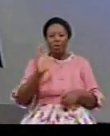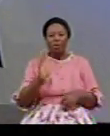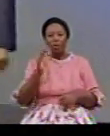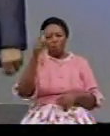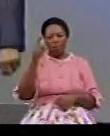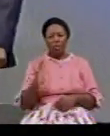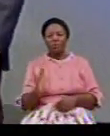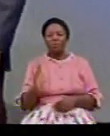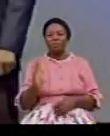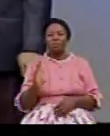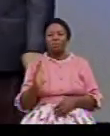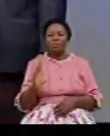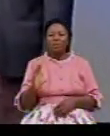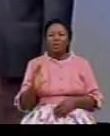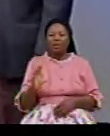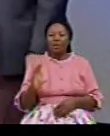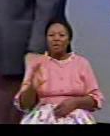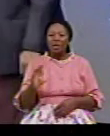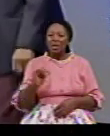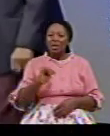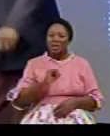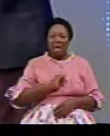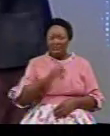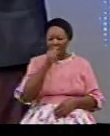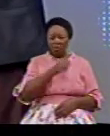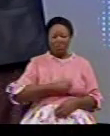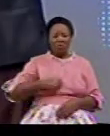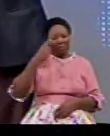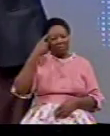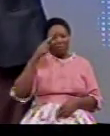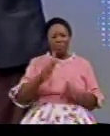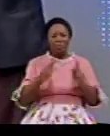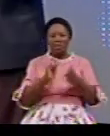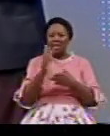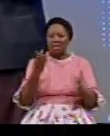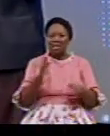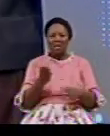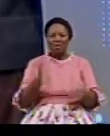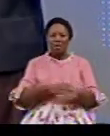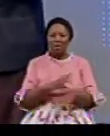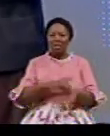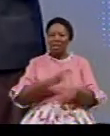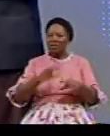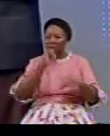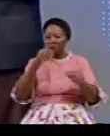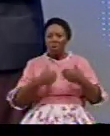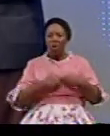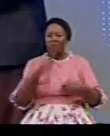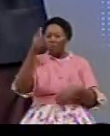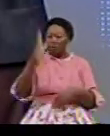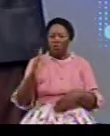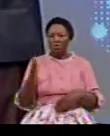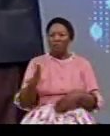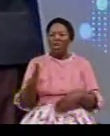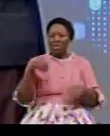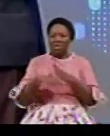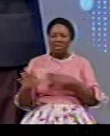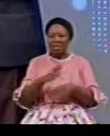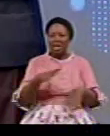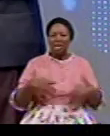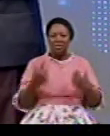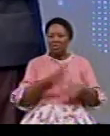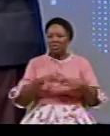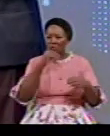the danger that you face because your sin as red as crimson. Look